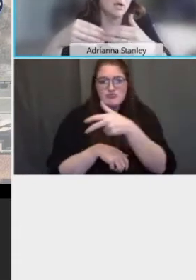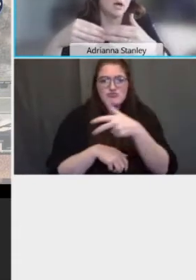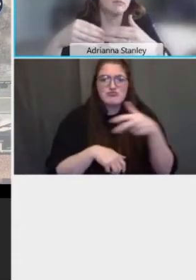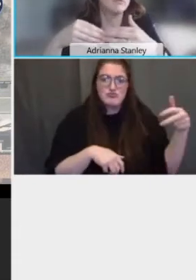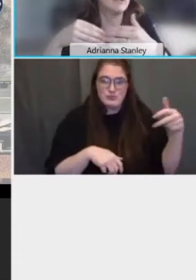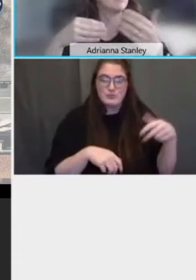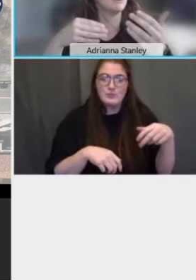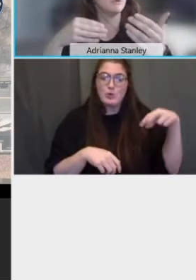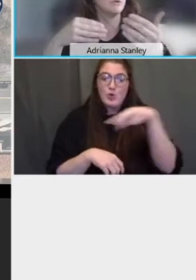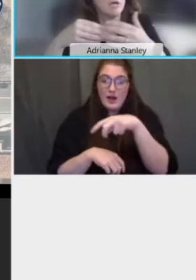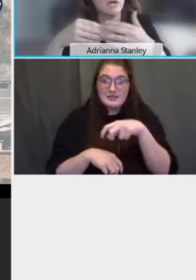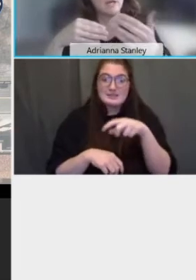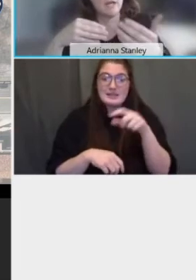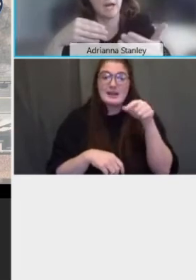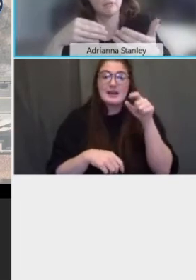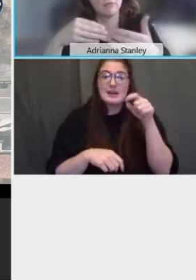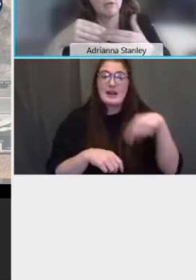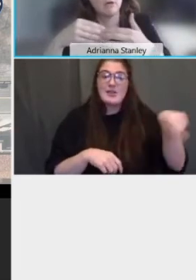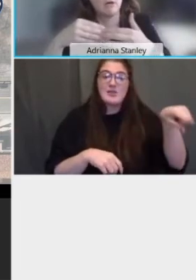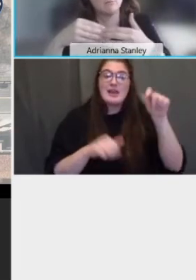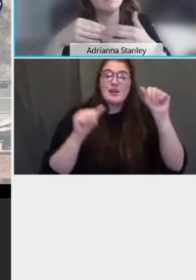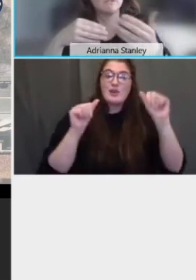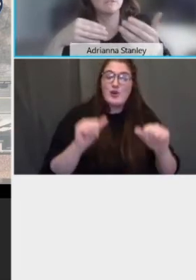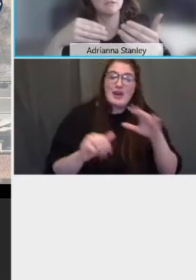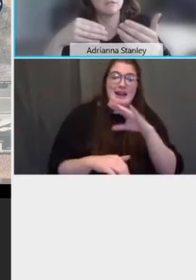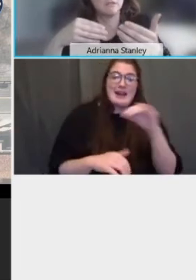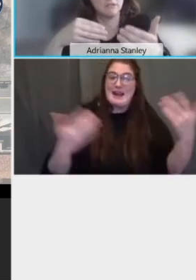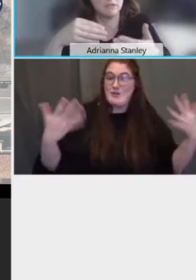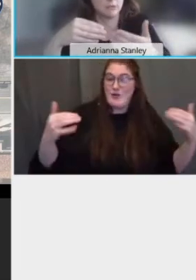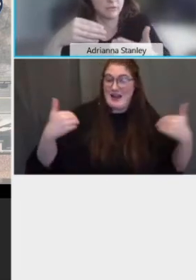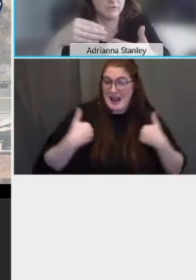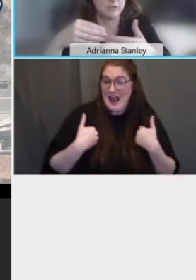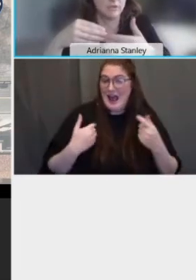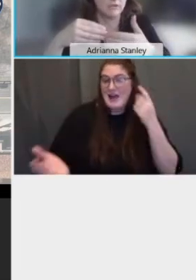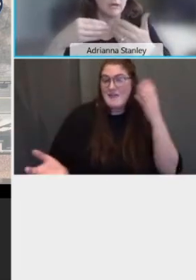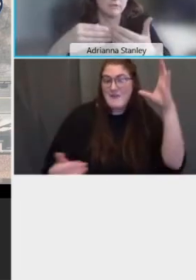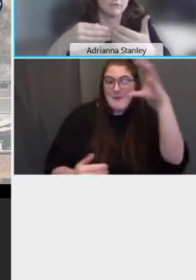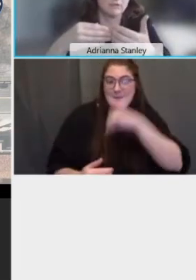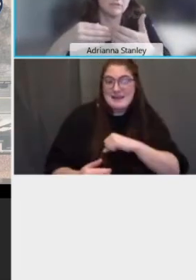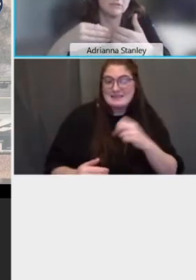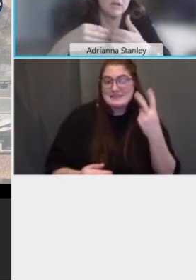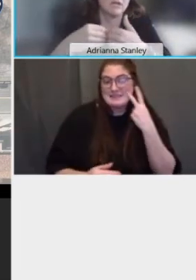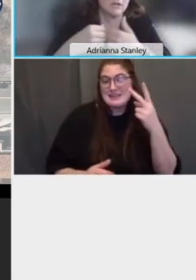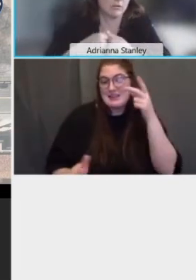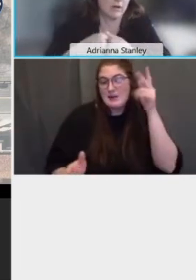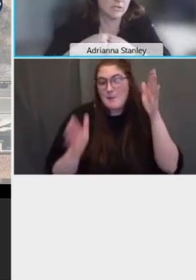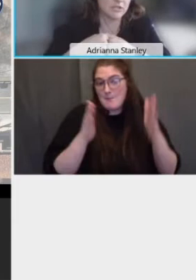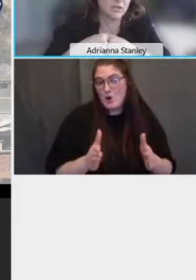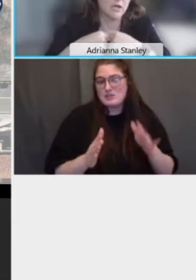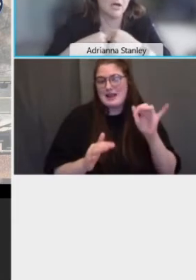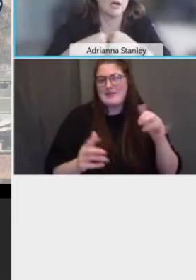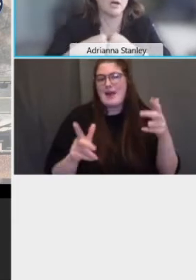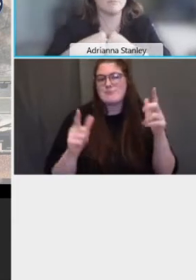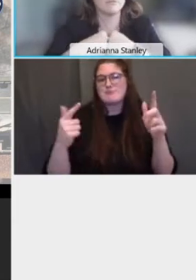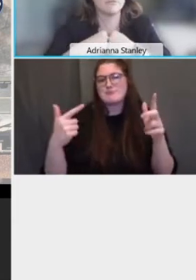Mall, they could and they have missed seeing a person, and that results in a